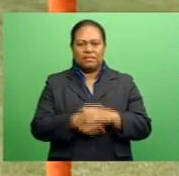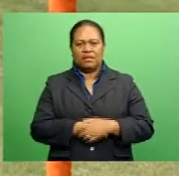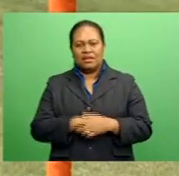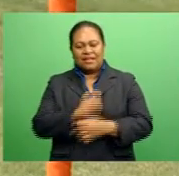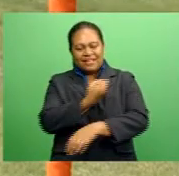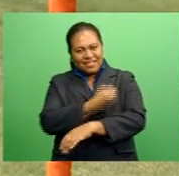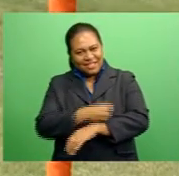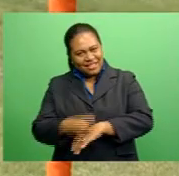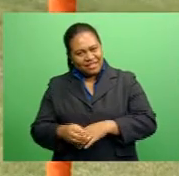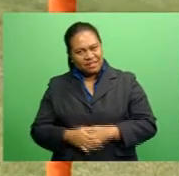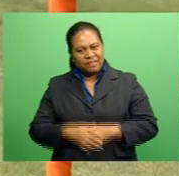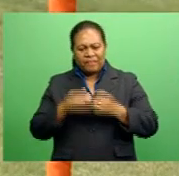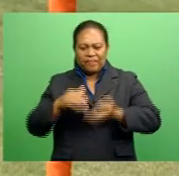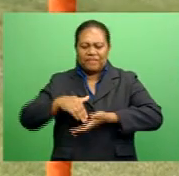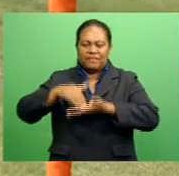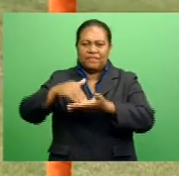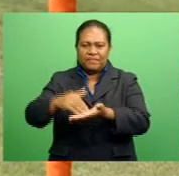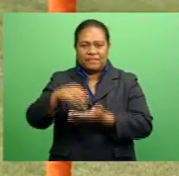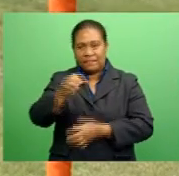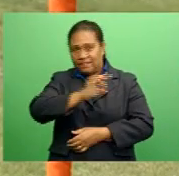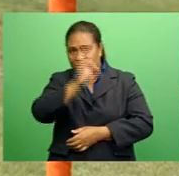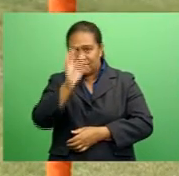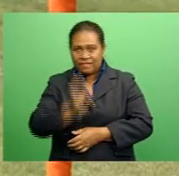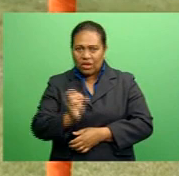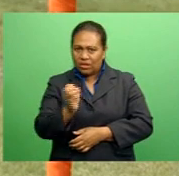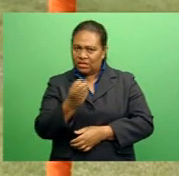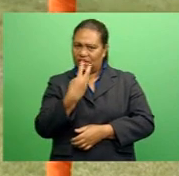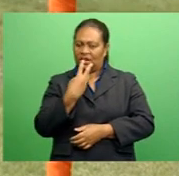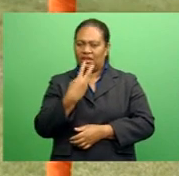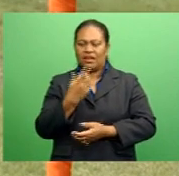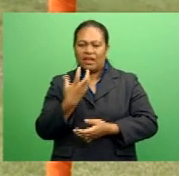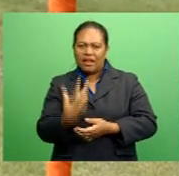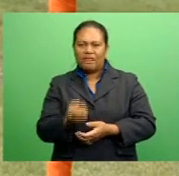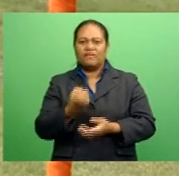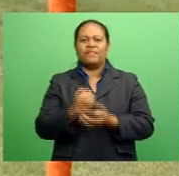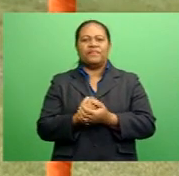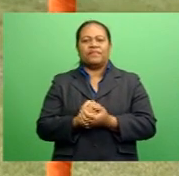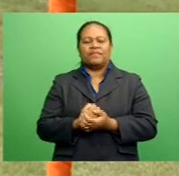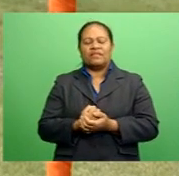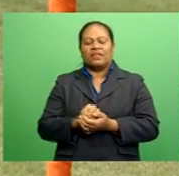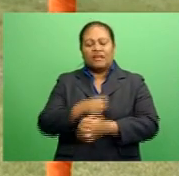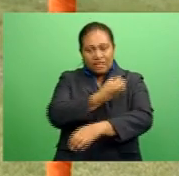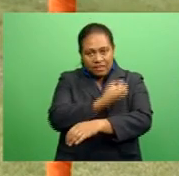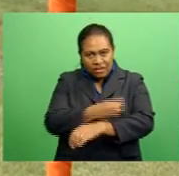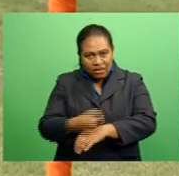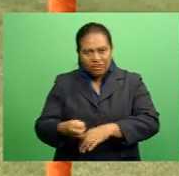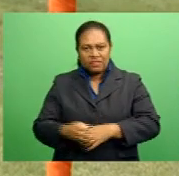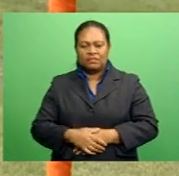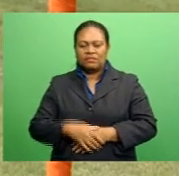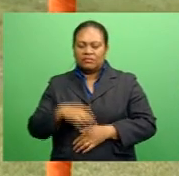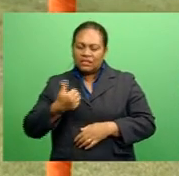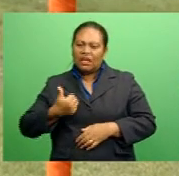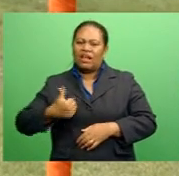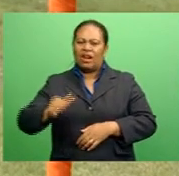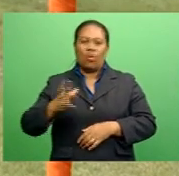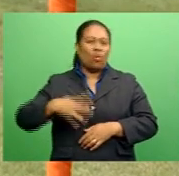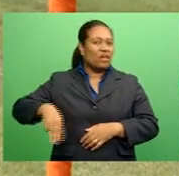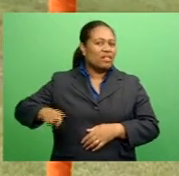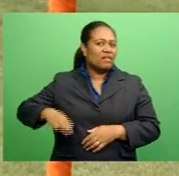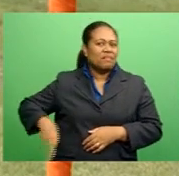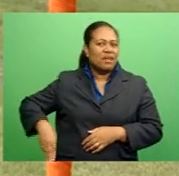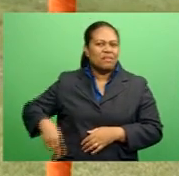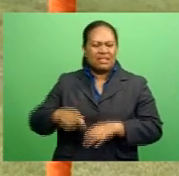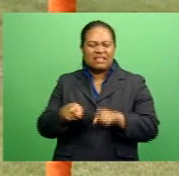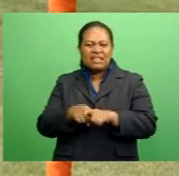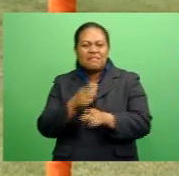They contribute to the largest percentage of oxygen supplies in the ocean, allowing other living species to survive, like